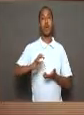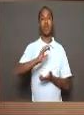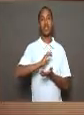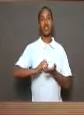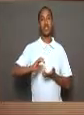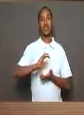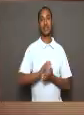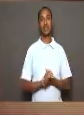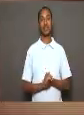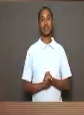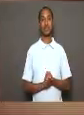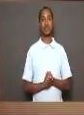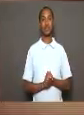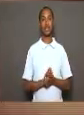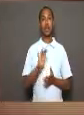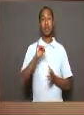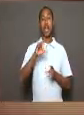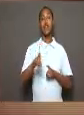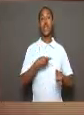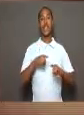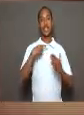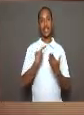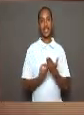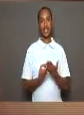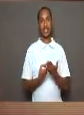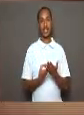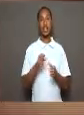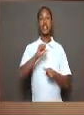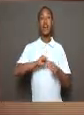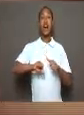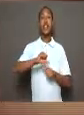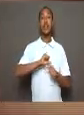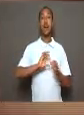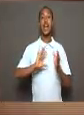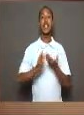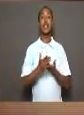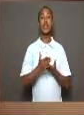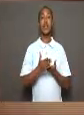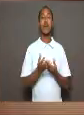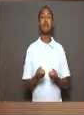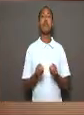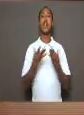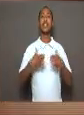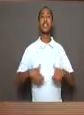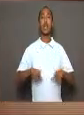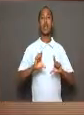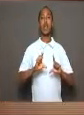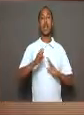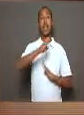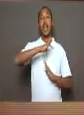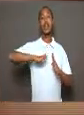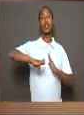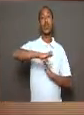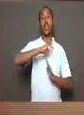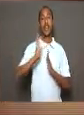compounds. By doing this, the atoms achieve a much more stable